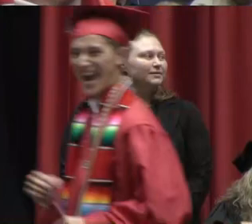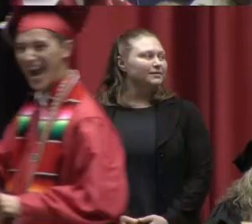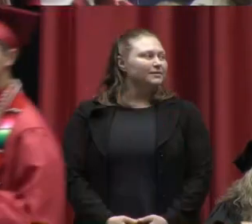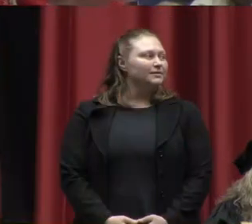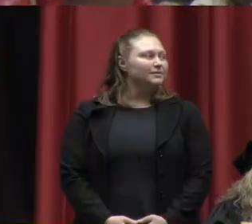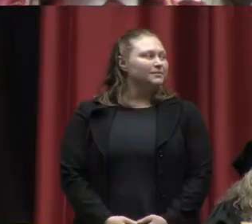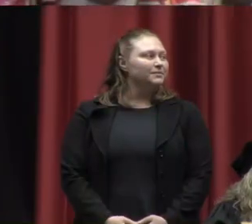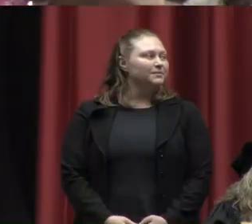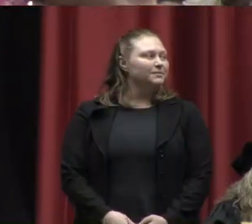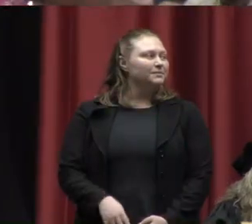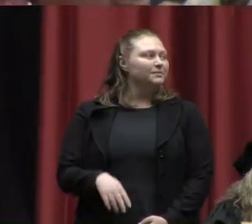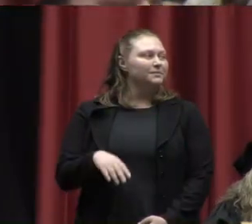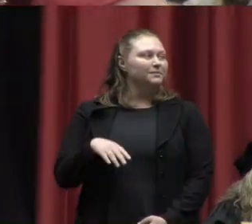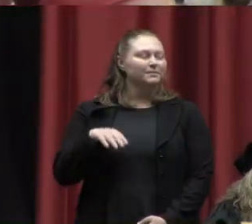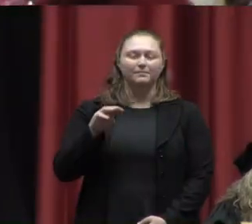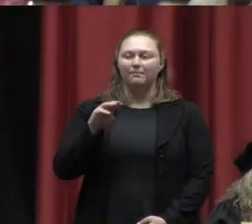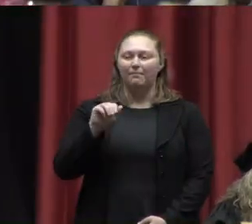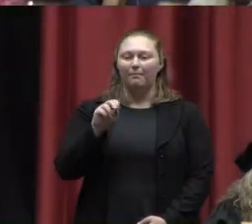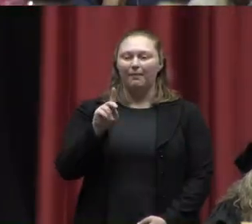Mackenzie Cordova.